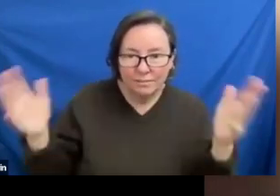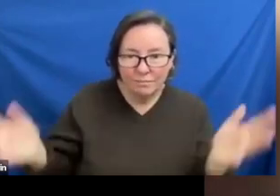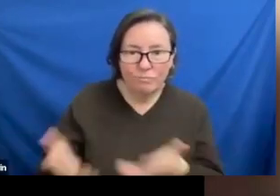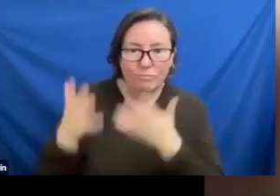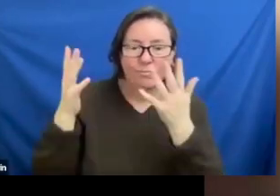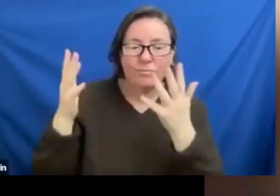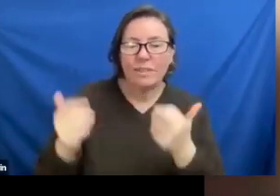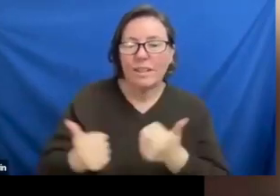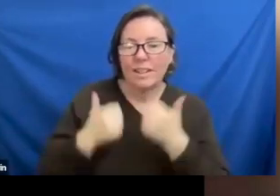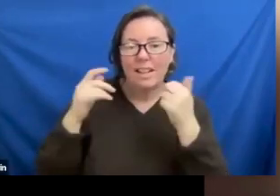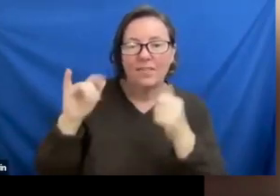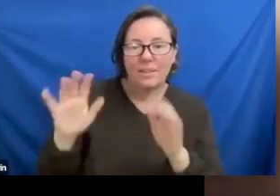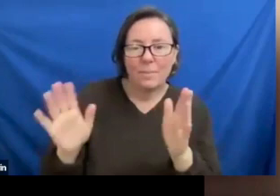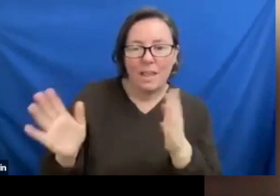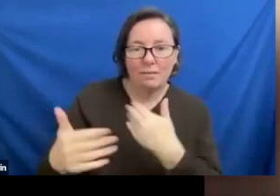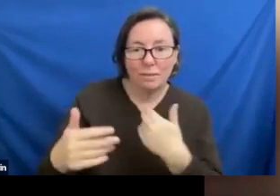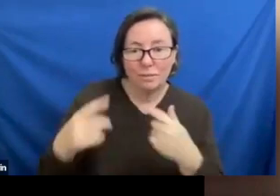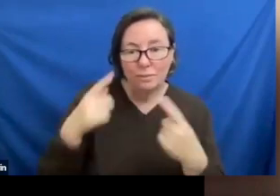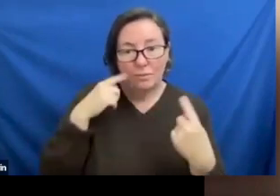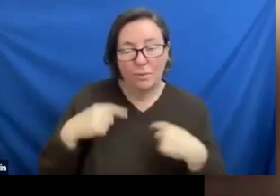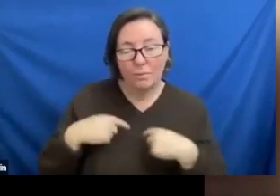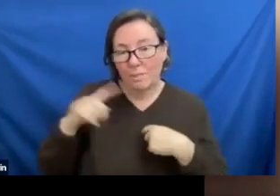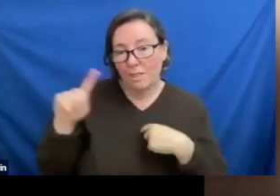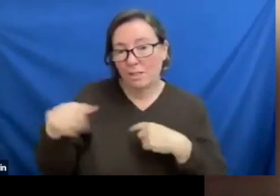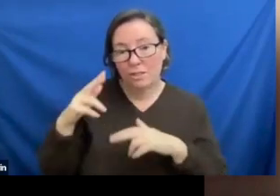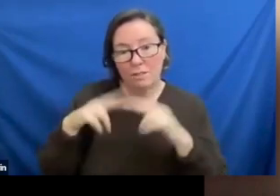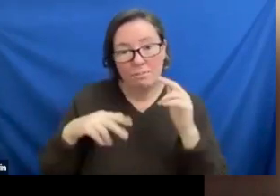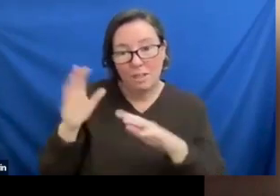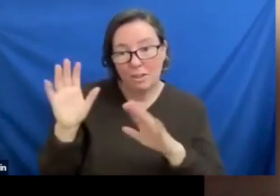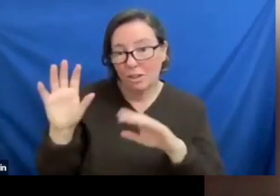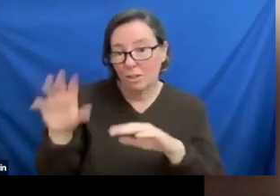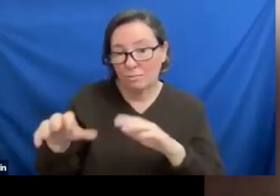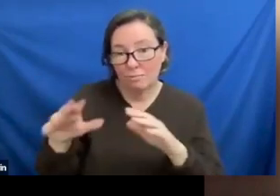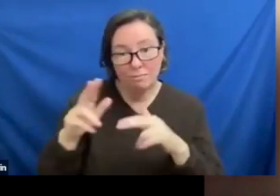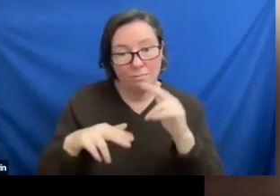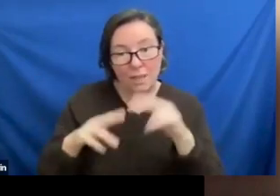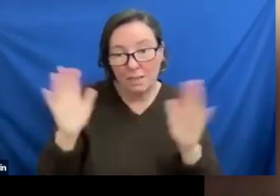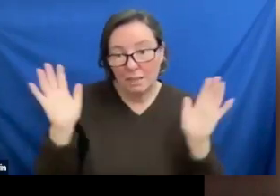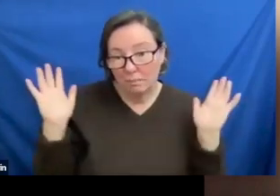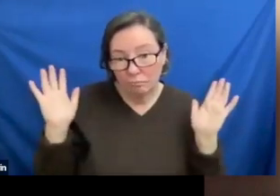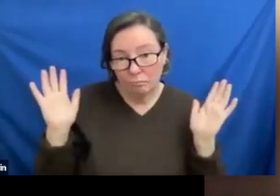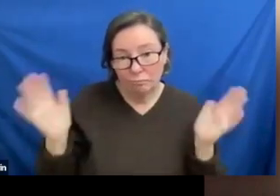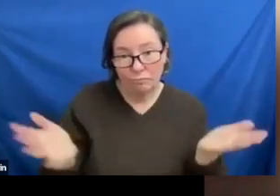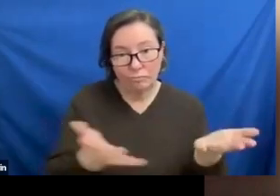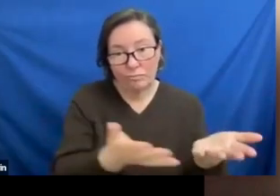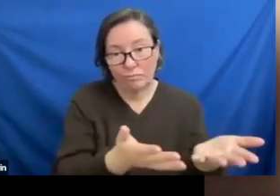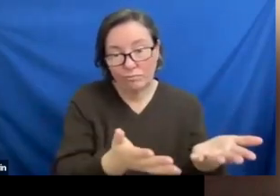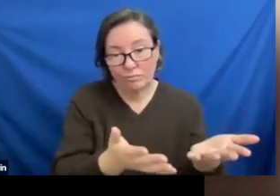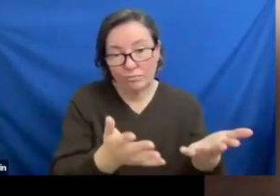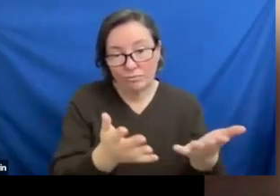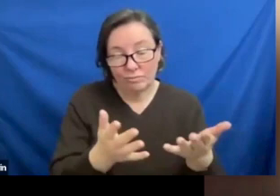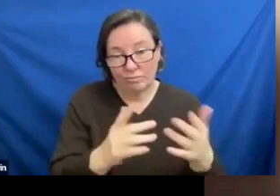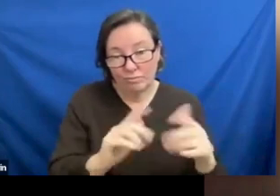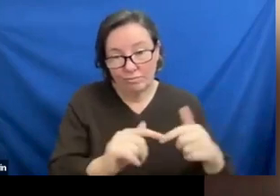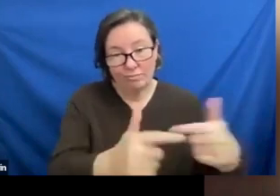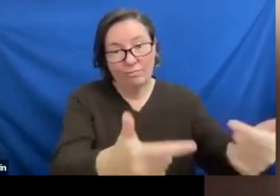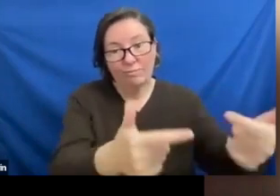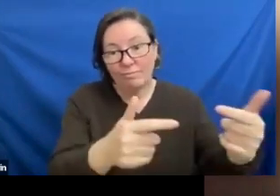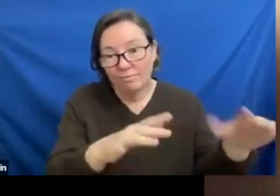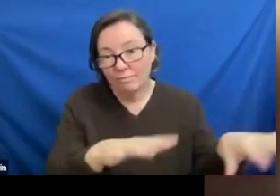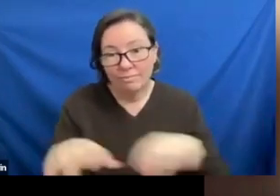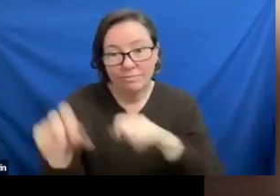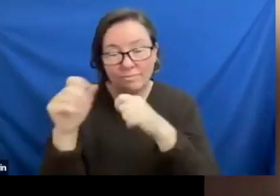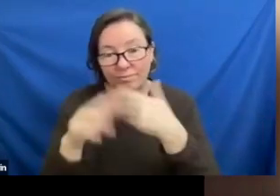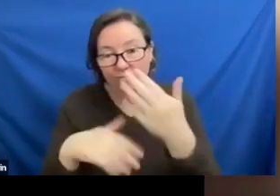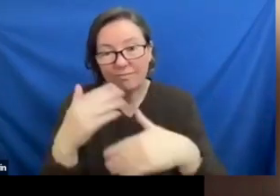get that started with this meeting and keep the dialogue going so that when we build it and open it, it'll only be improved.